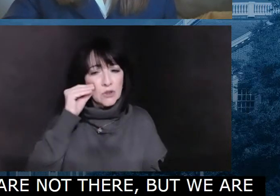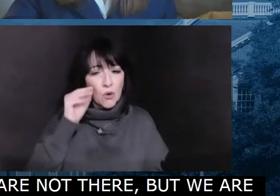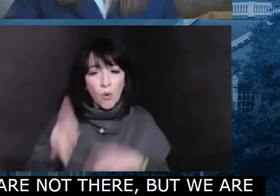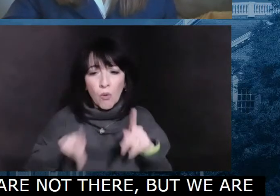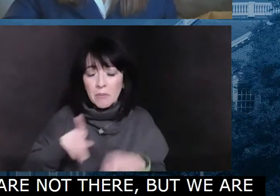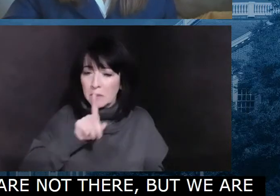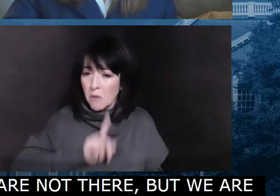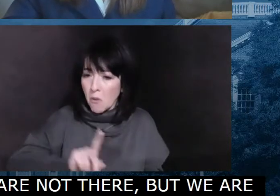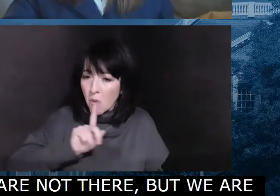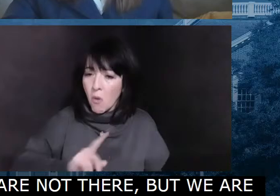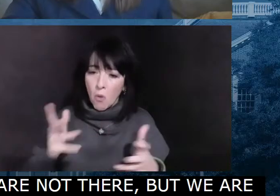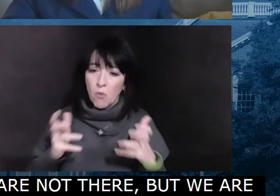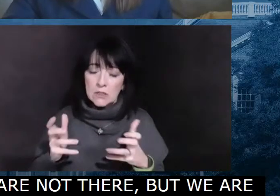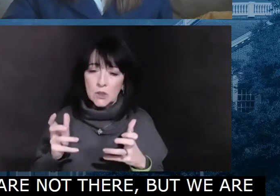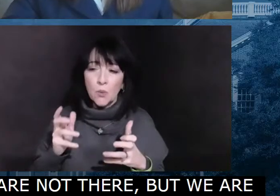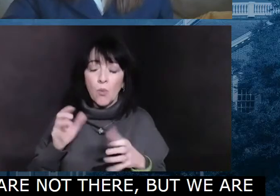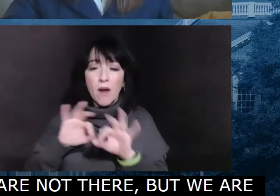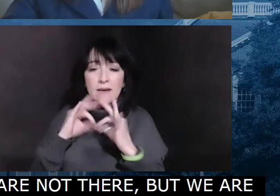care facilities.